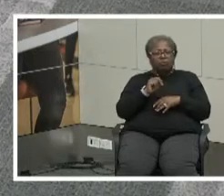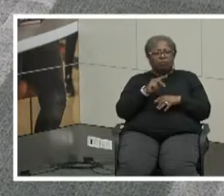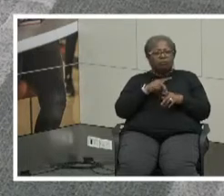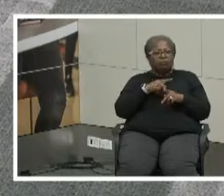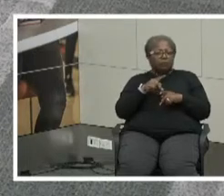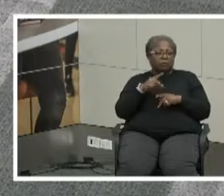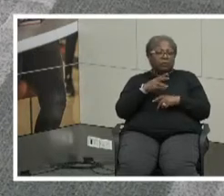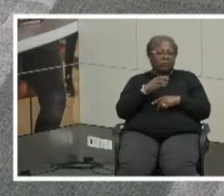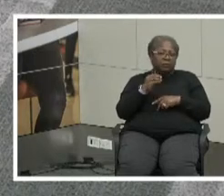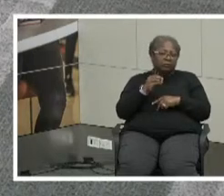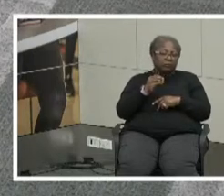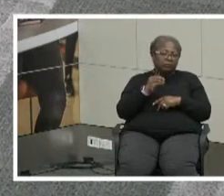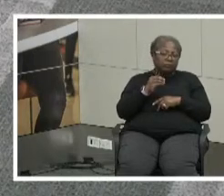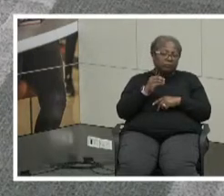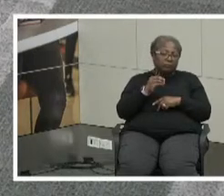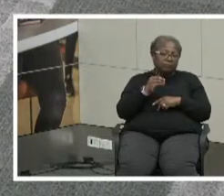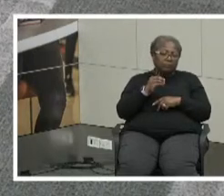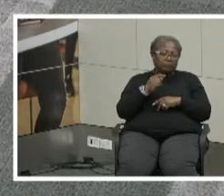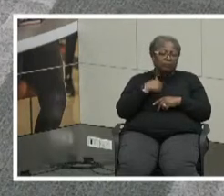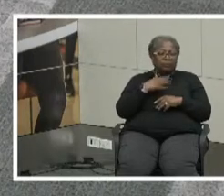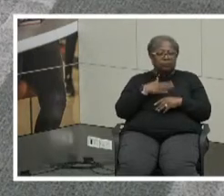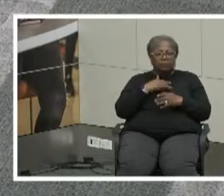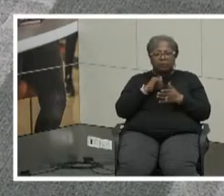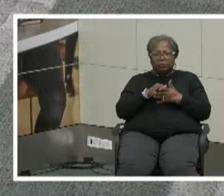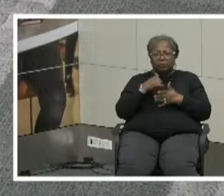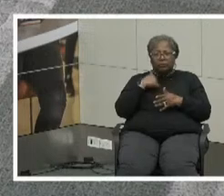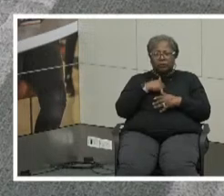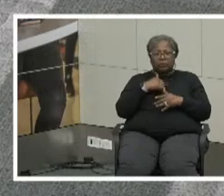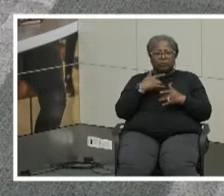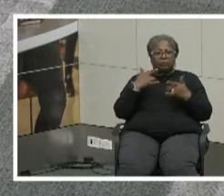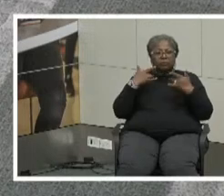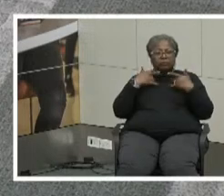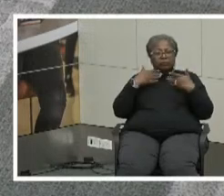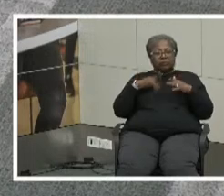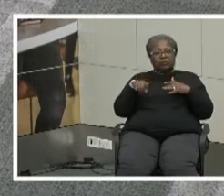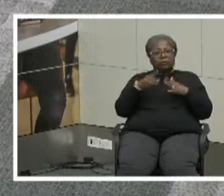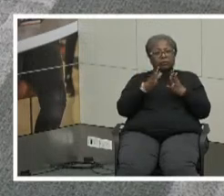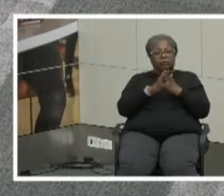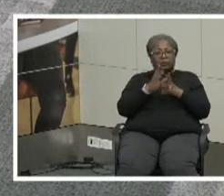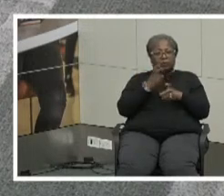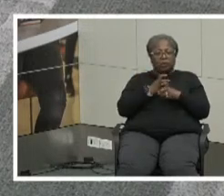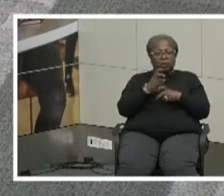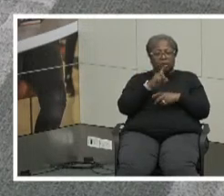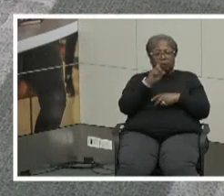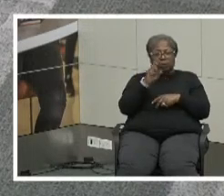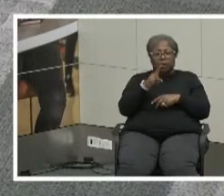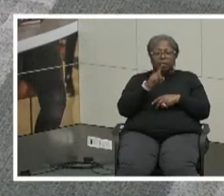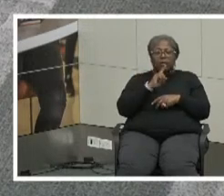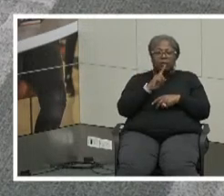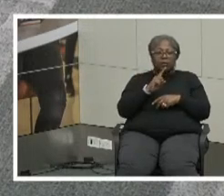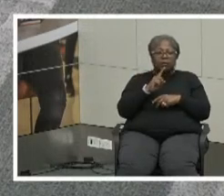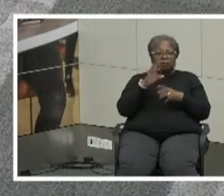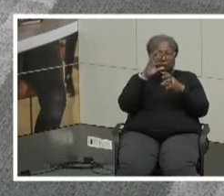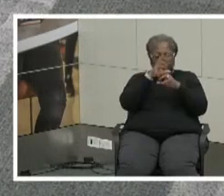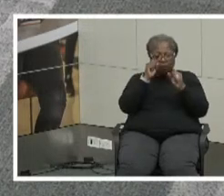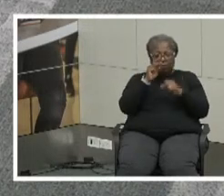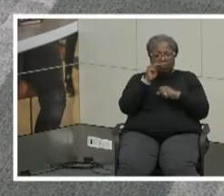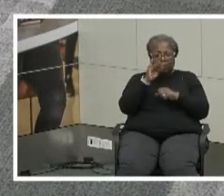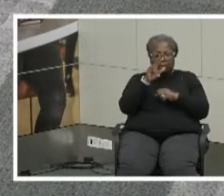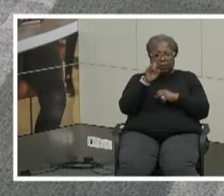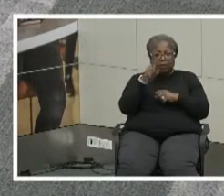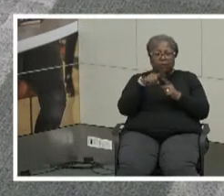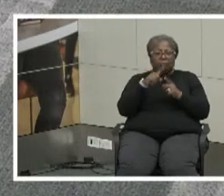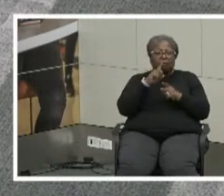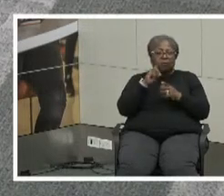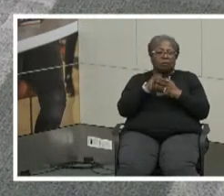professions and I'm glad that we stepped back and that y'all asked some hard questions of um superintendent miles we have to